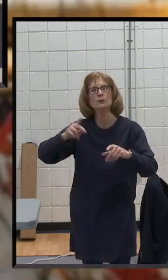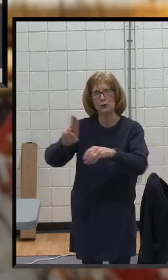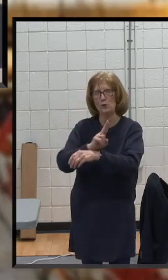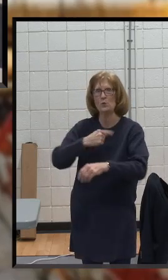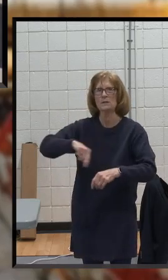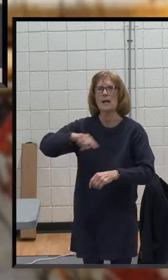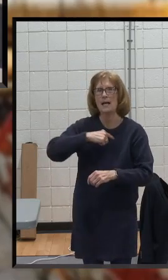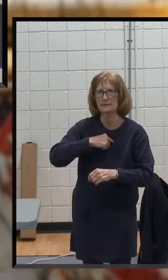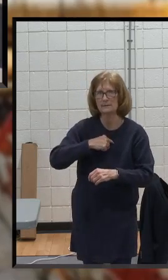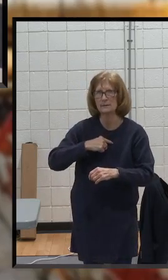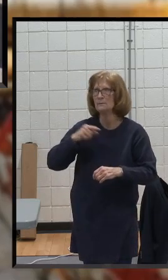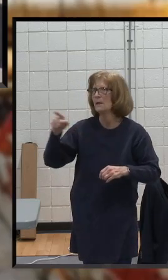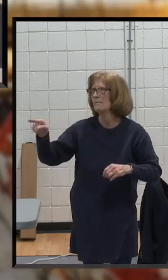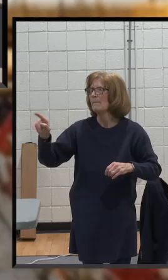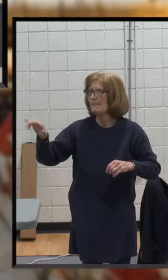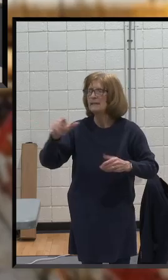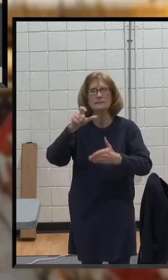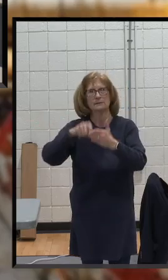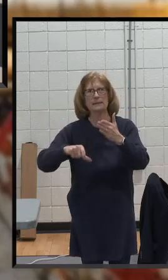Figure the thing.